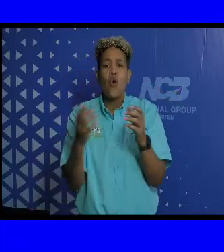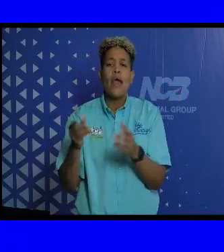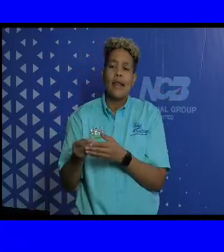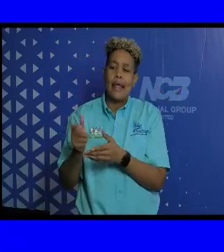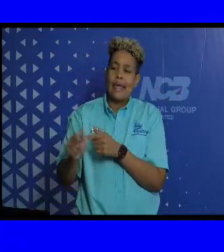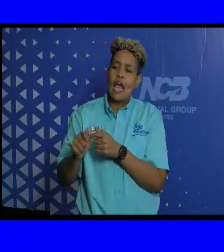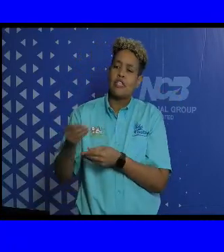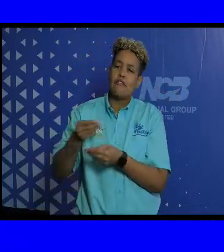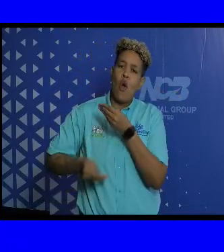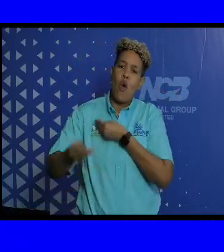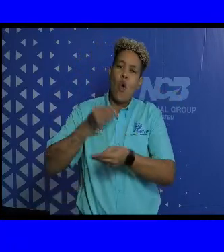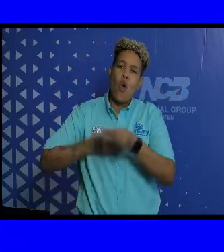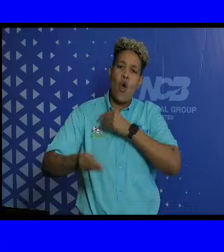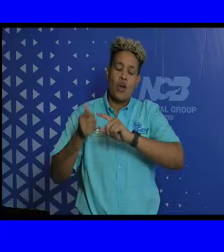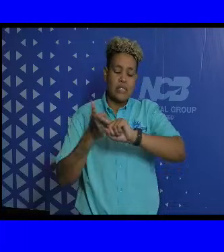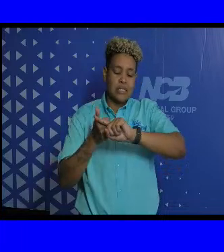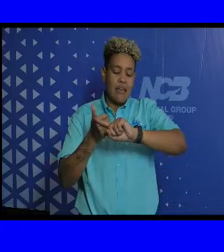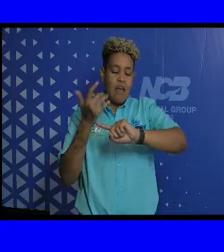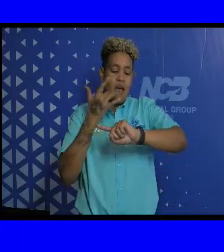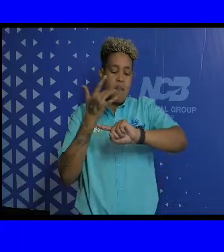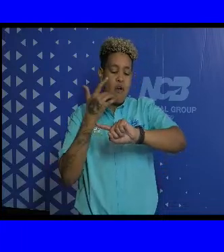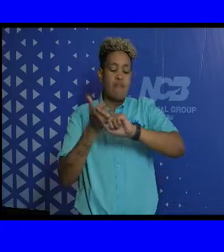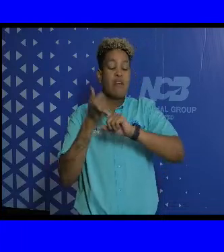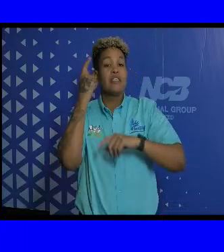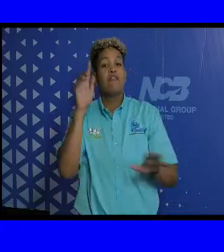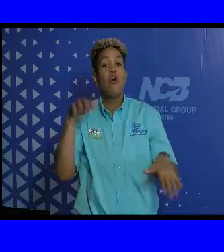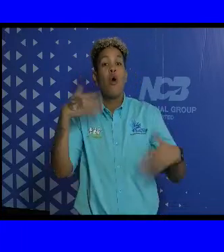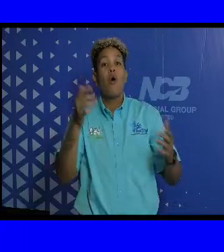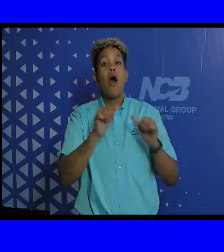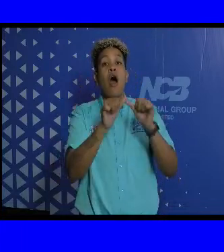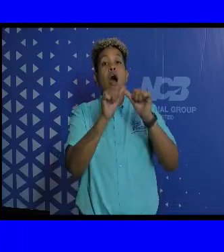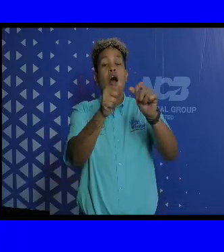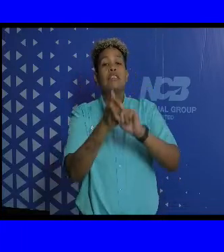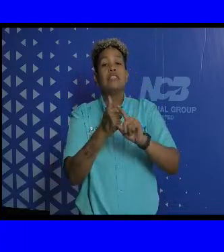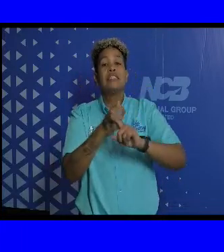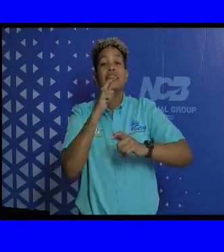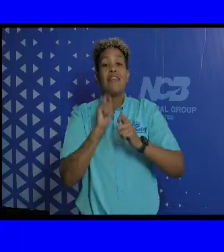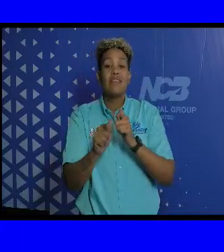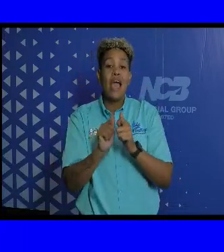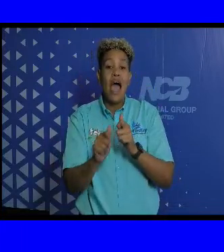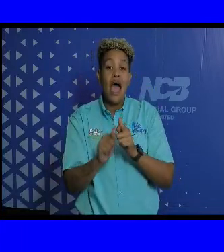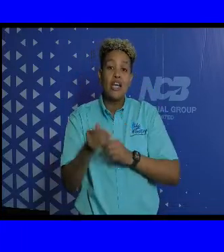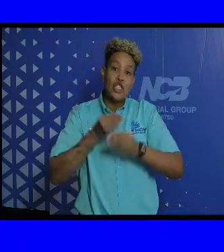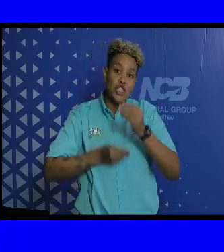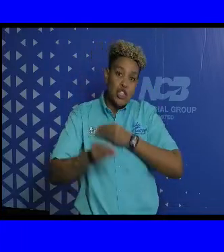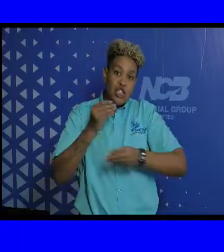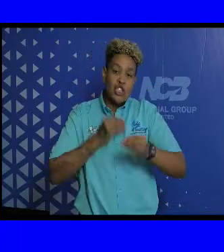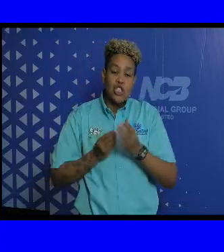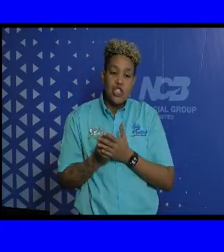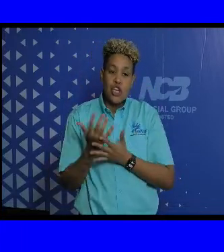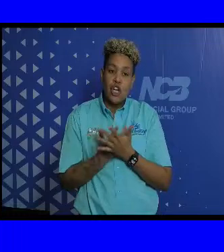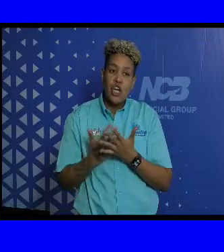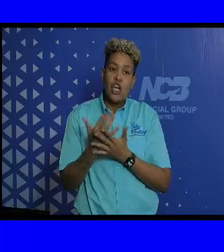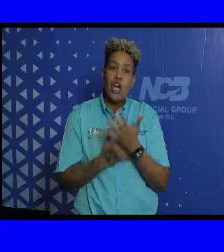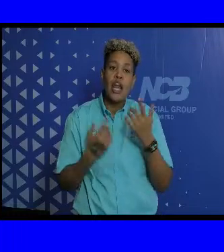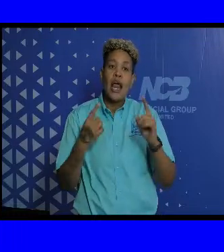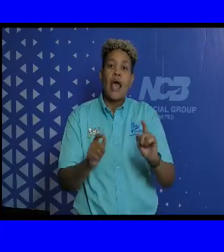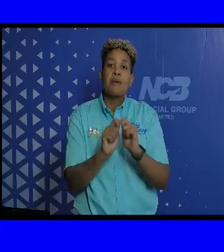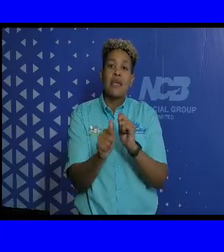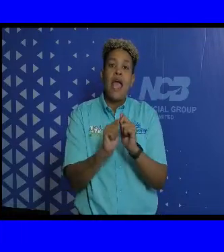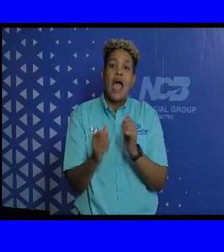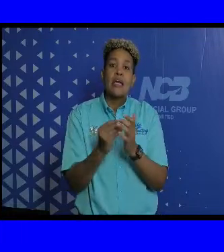flow, a preference for consistent cash earnings,